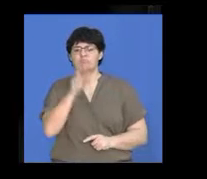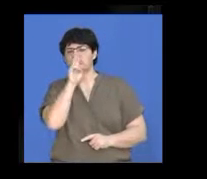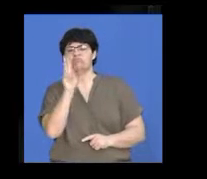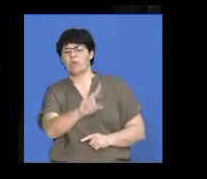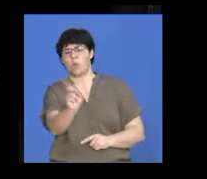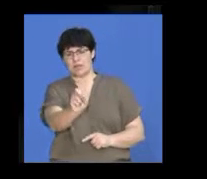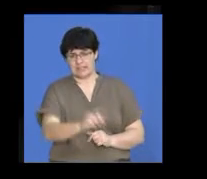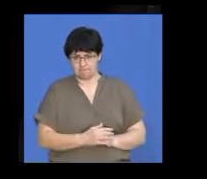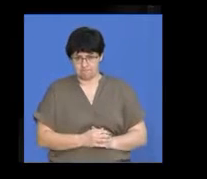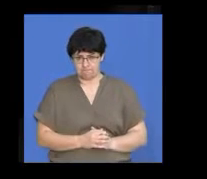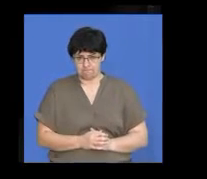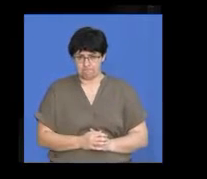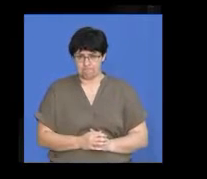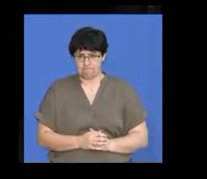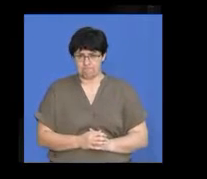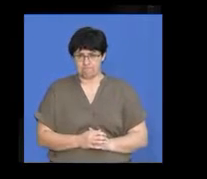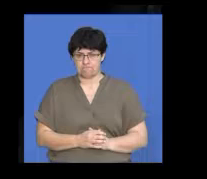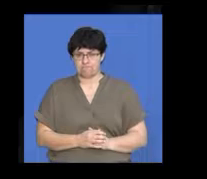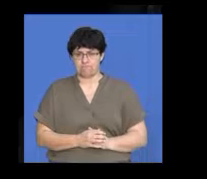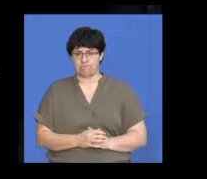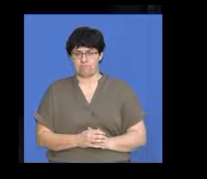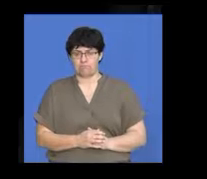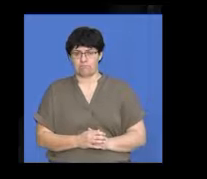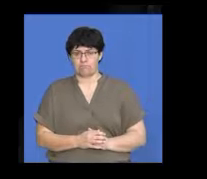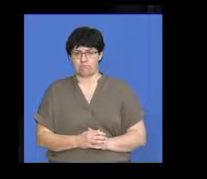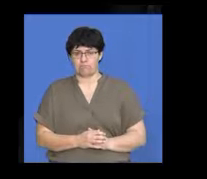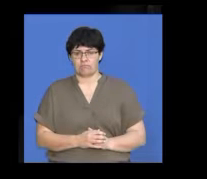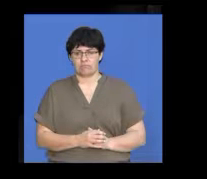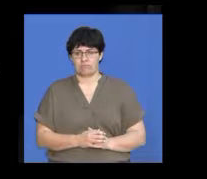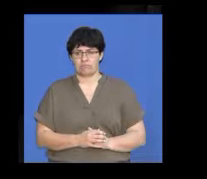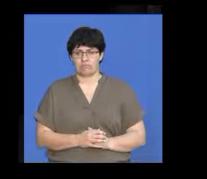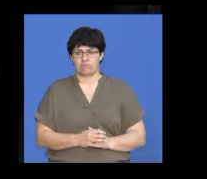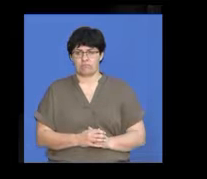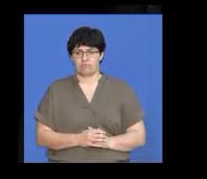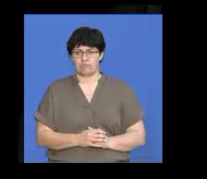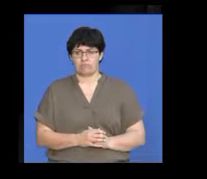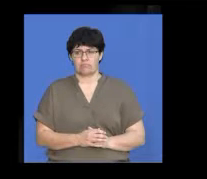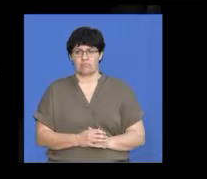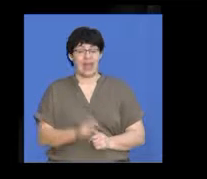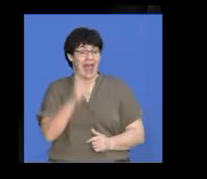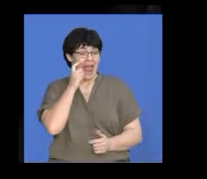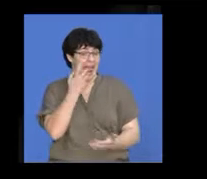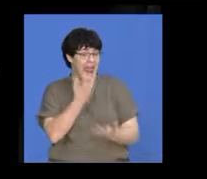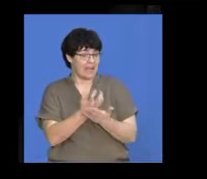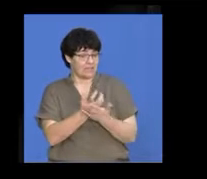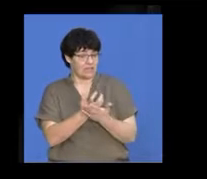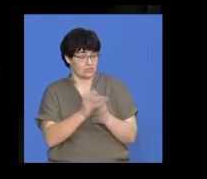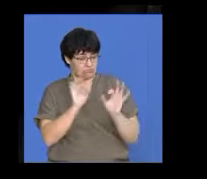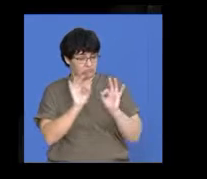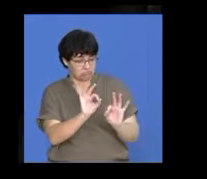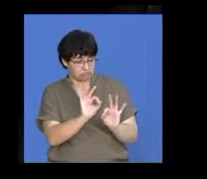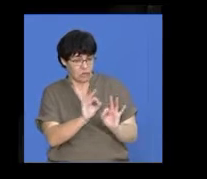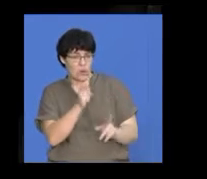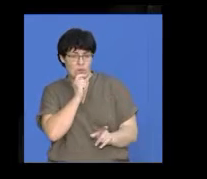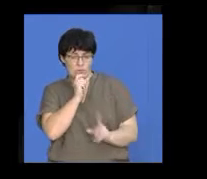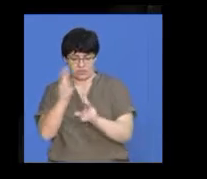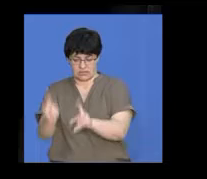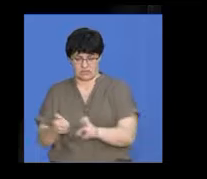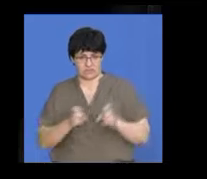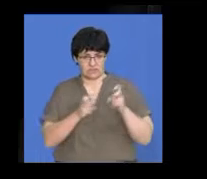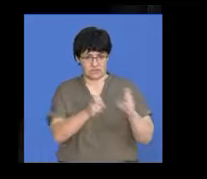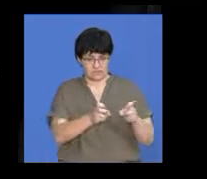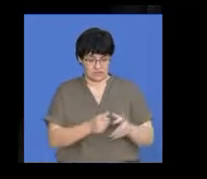at. You are able to use a relevant evidence from the sources. You're able